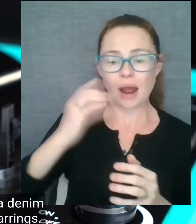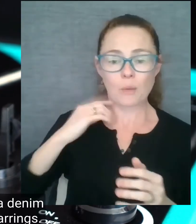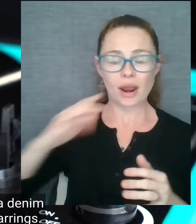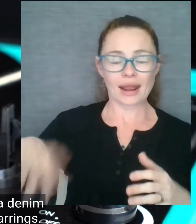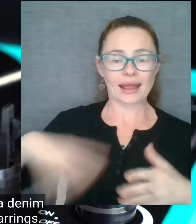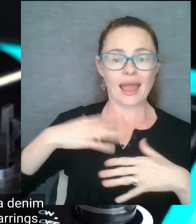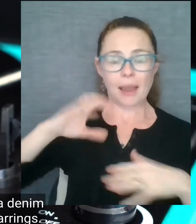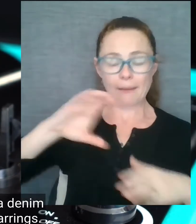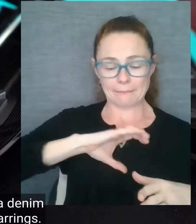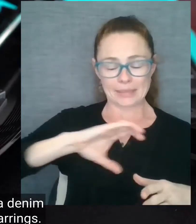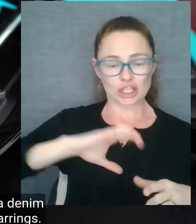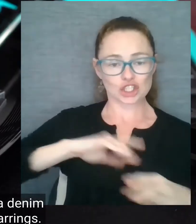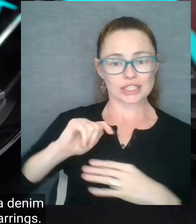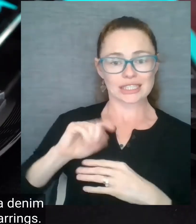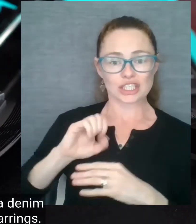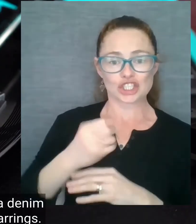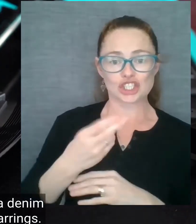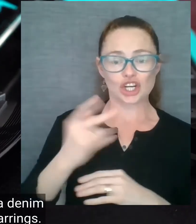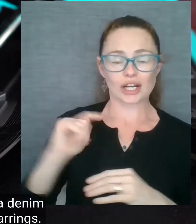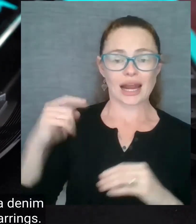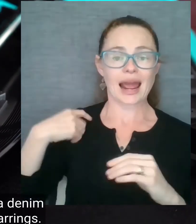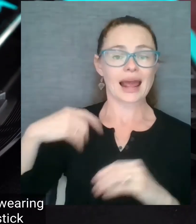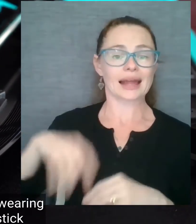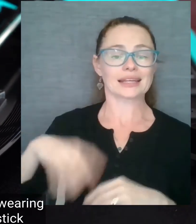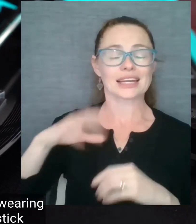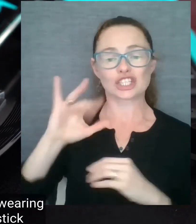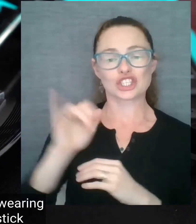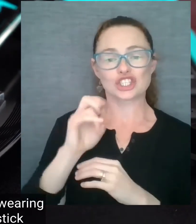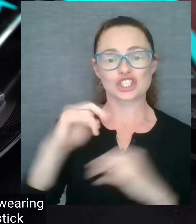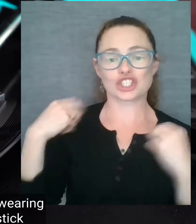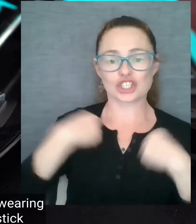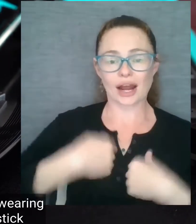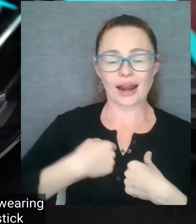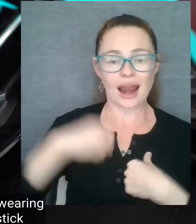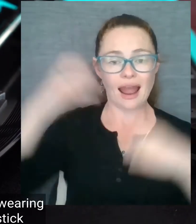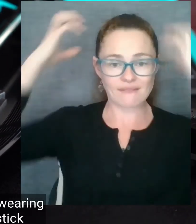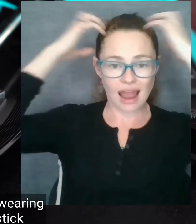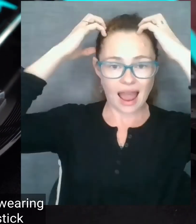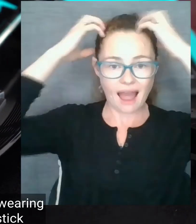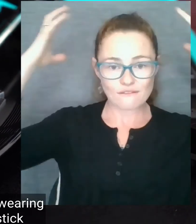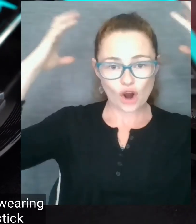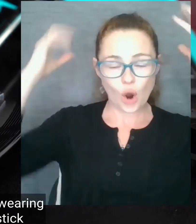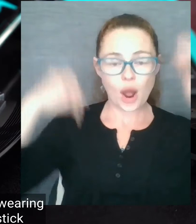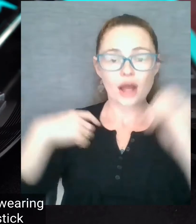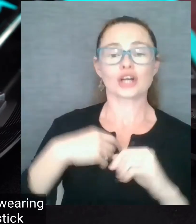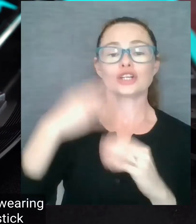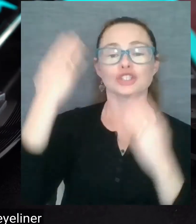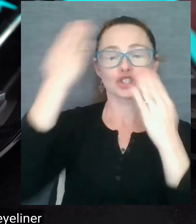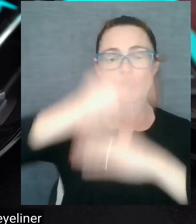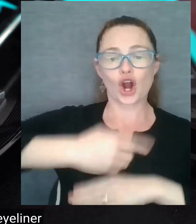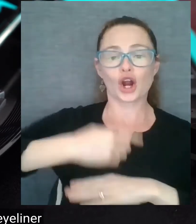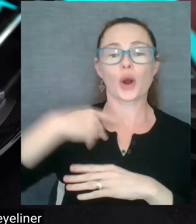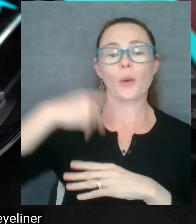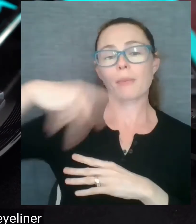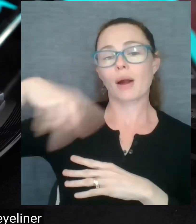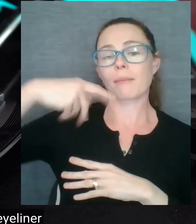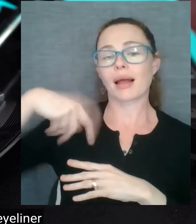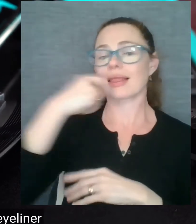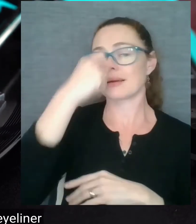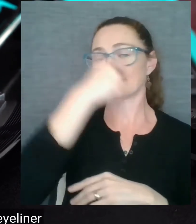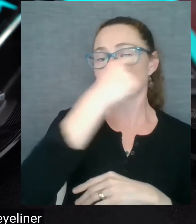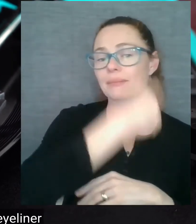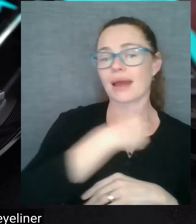and a denim jacket with gold earrings. I have an afro. I'm wearing dark purple lipstick and blue